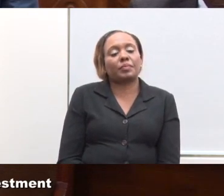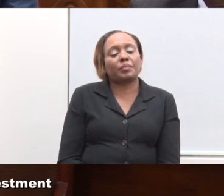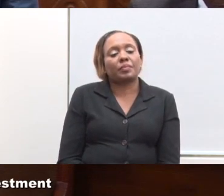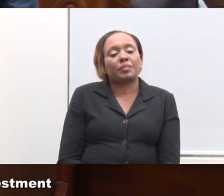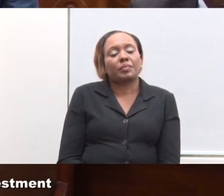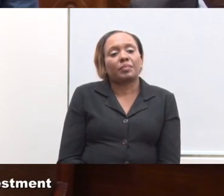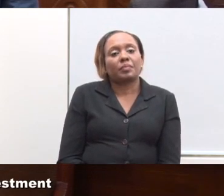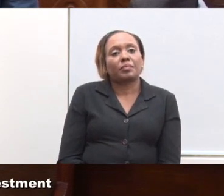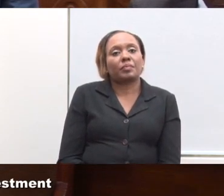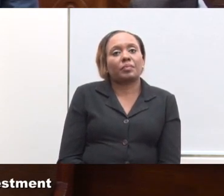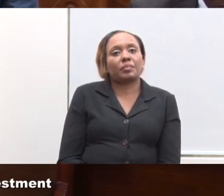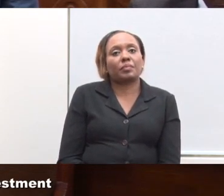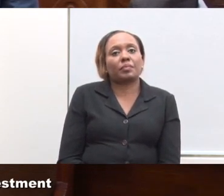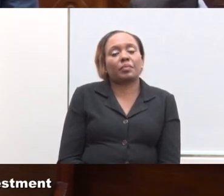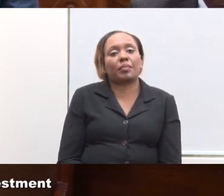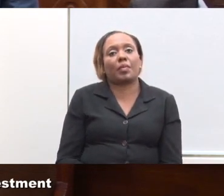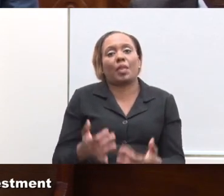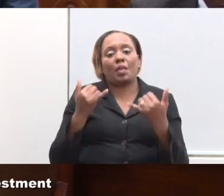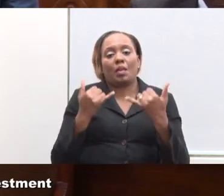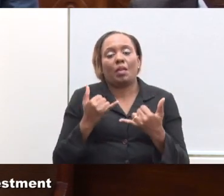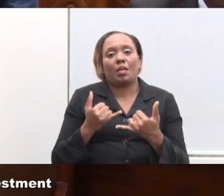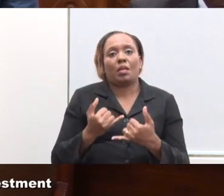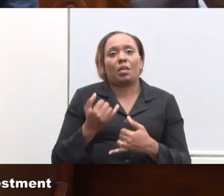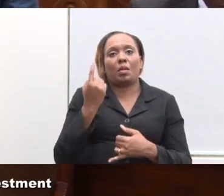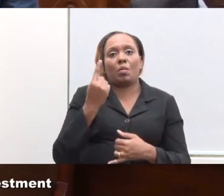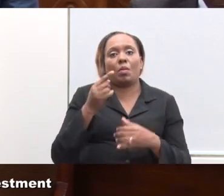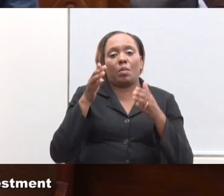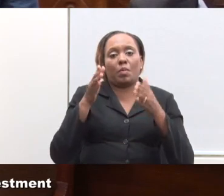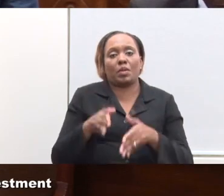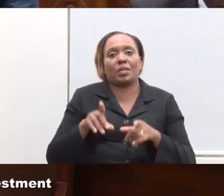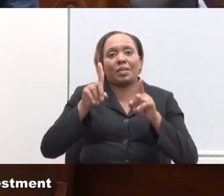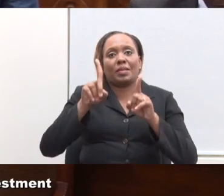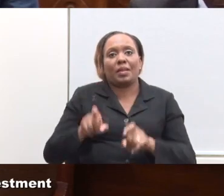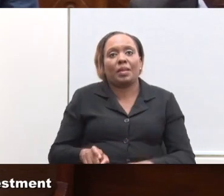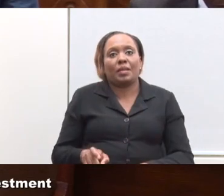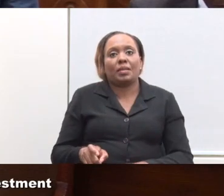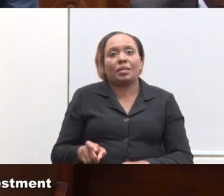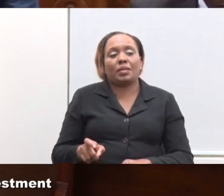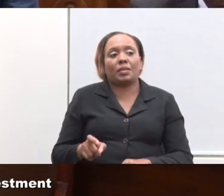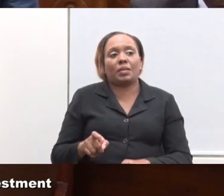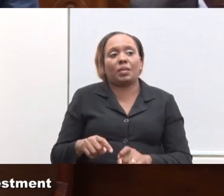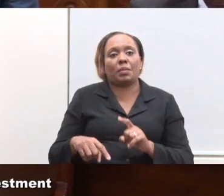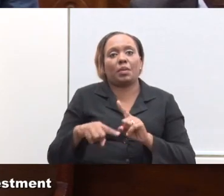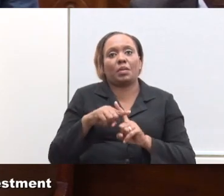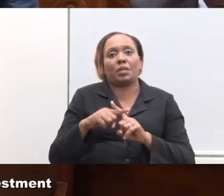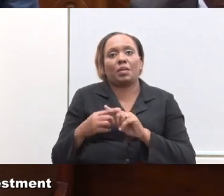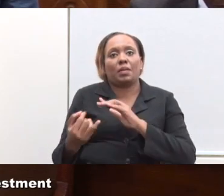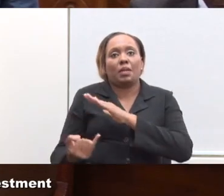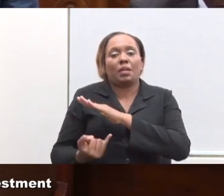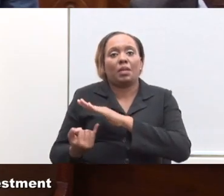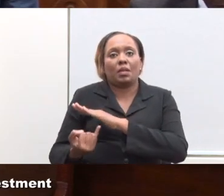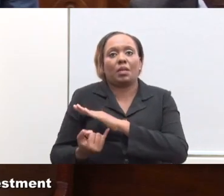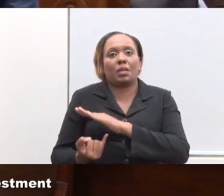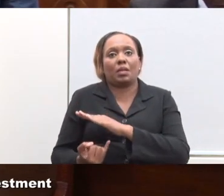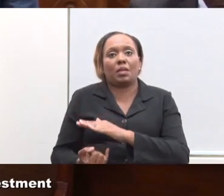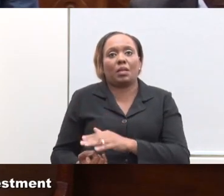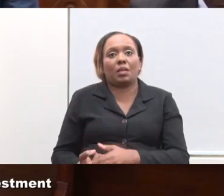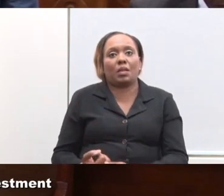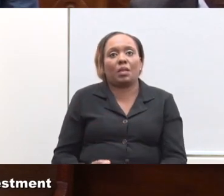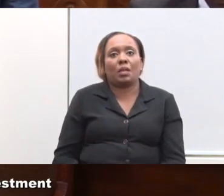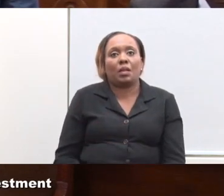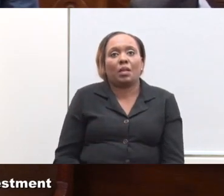the one person who was tested positive yesterday, who was in isolation, I'm told by the cruise ship that there were 3 others who